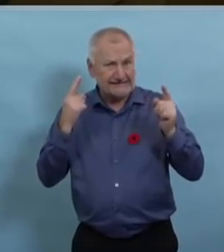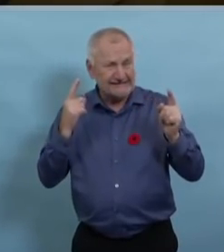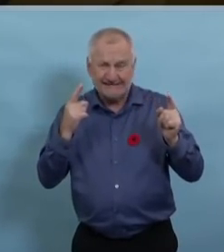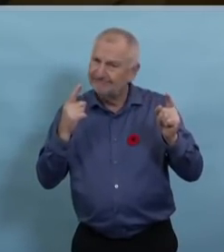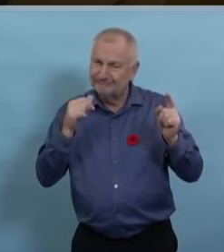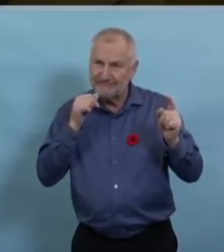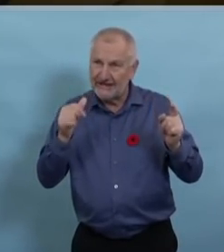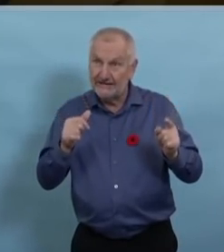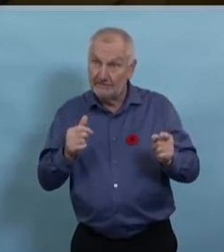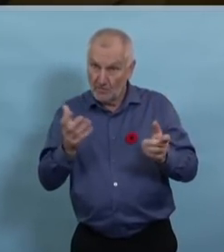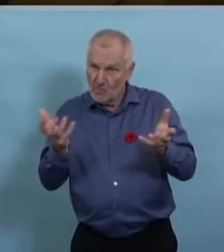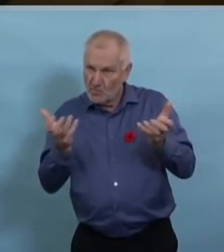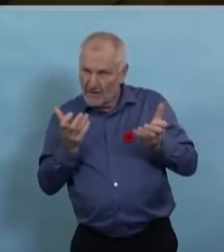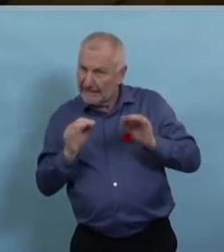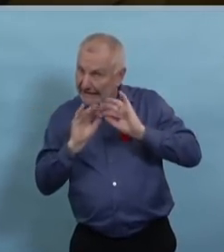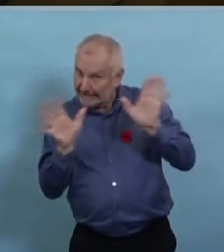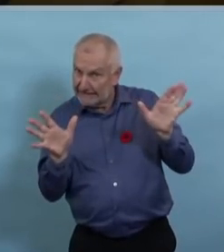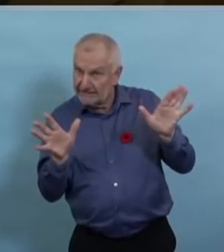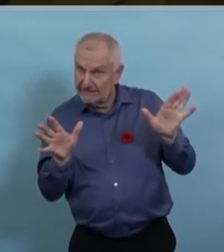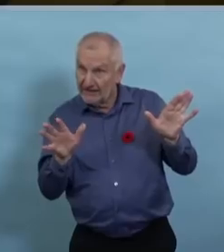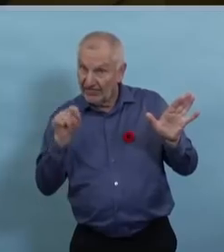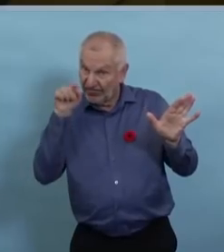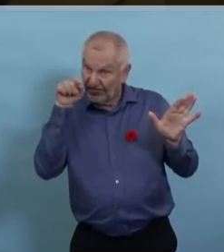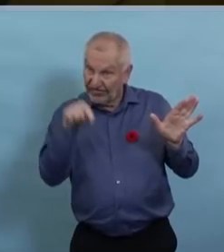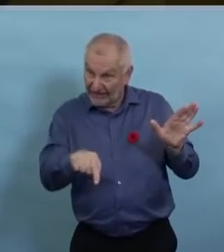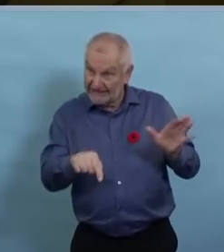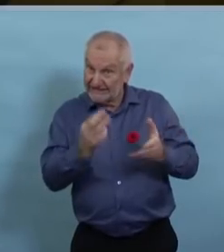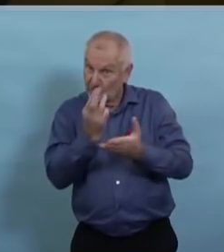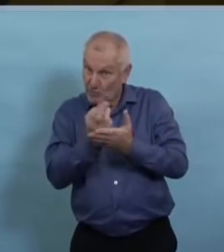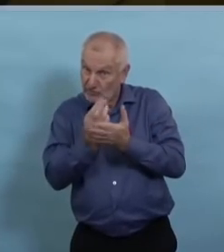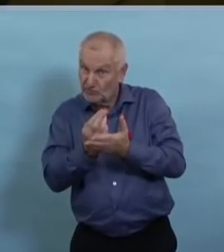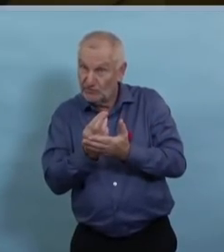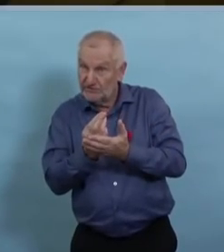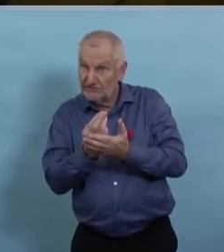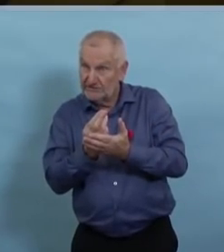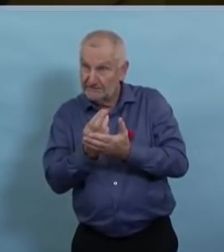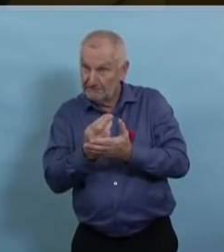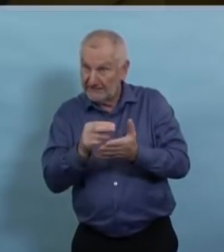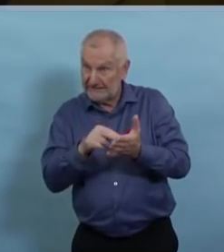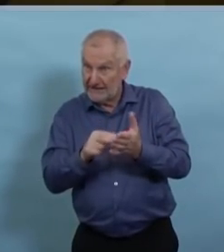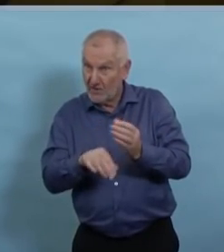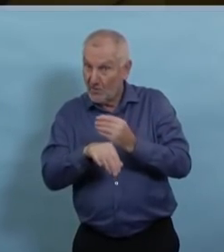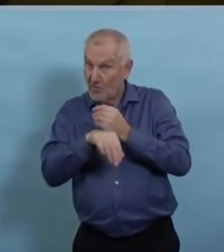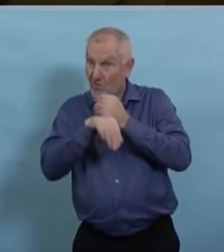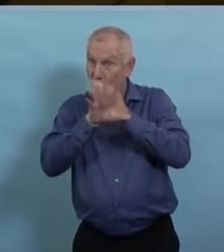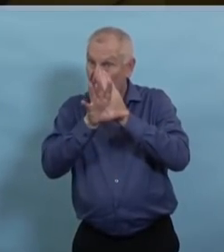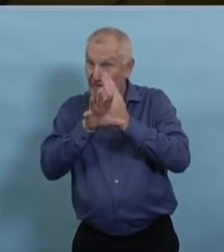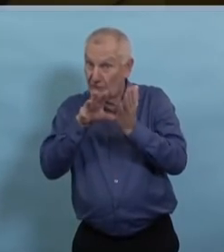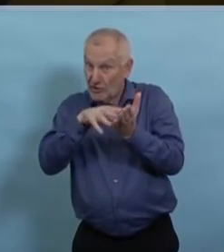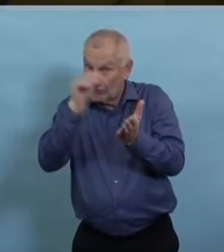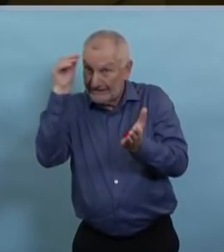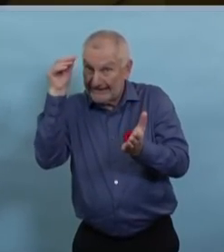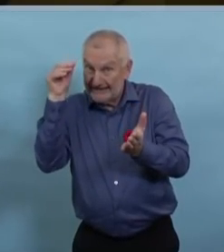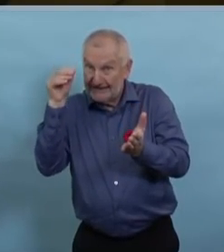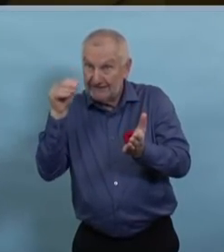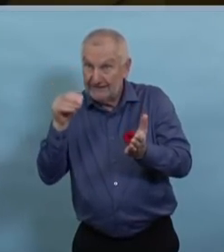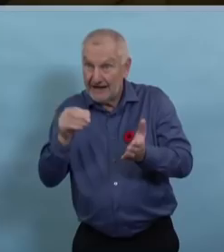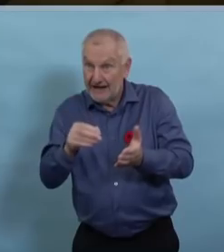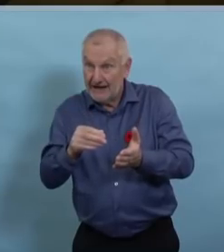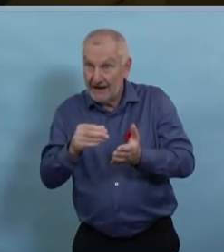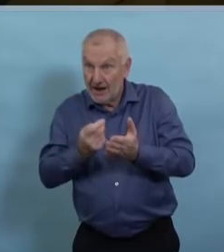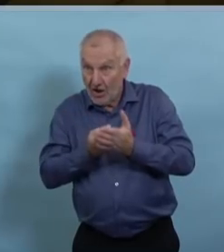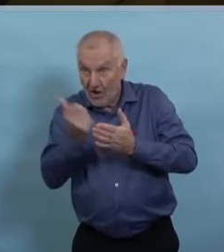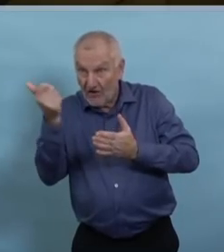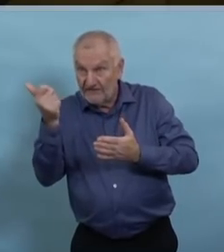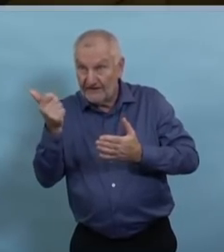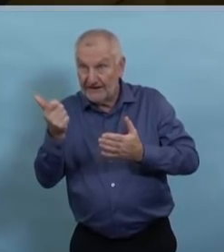is this resource is not taking remote learning off of those teachers' plates, it's just giving them a resource that will help them